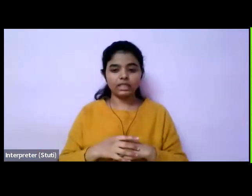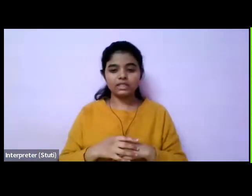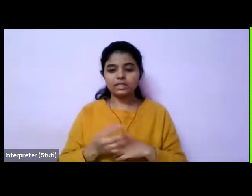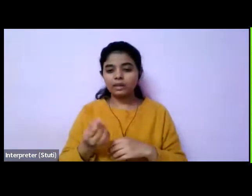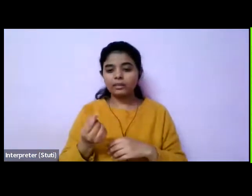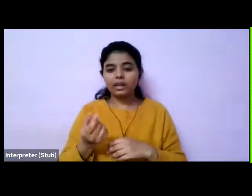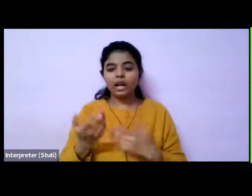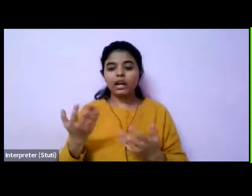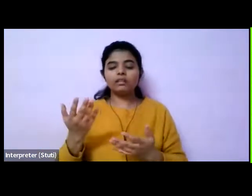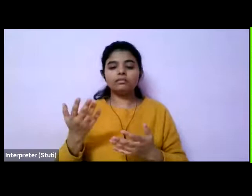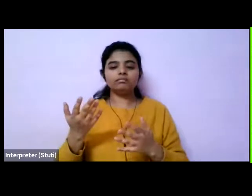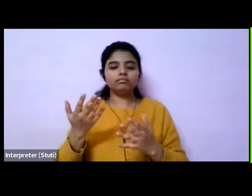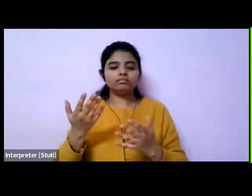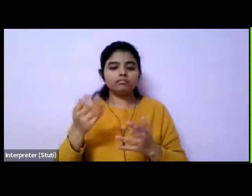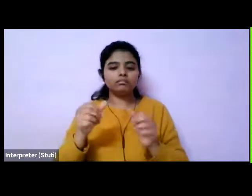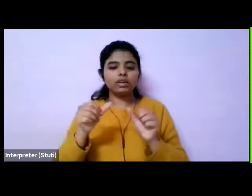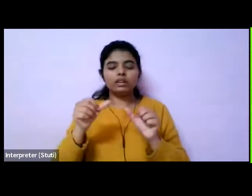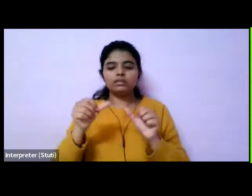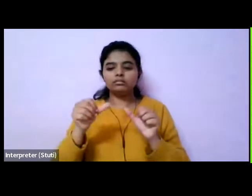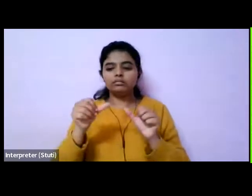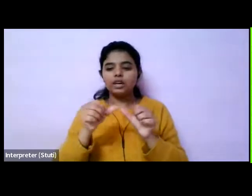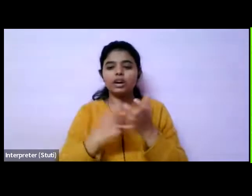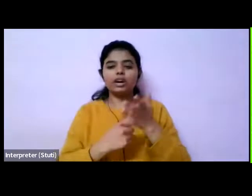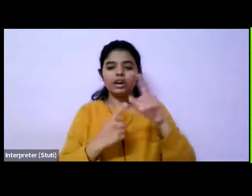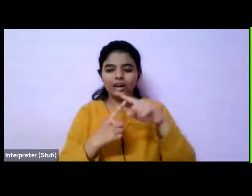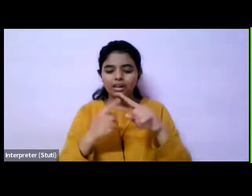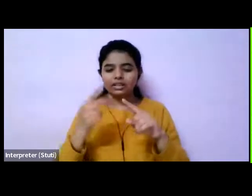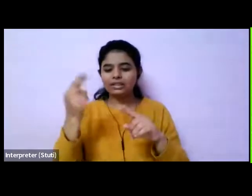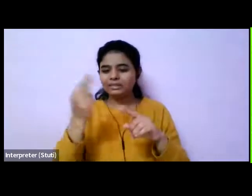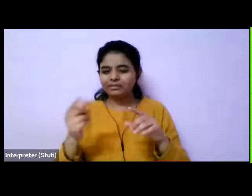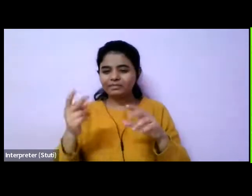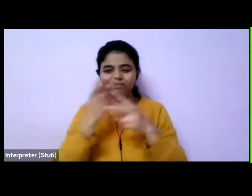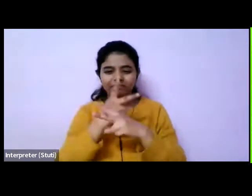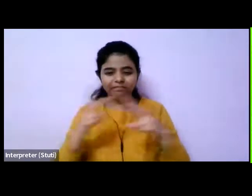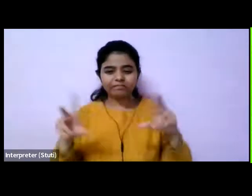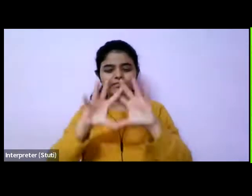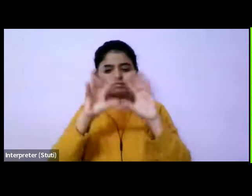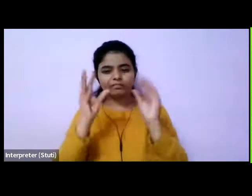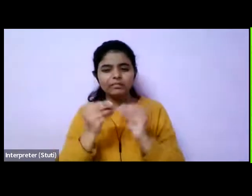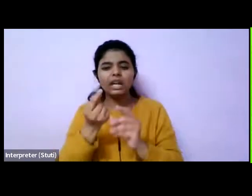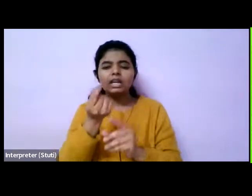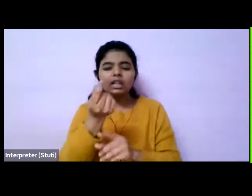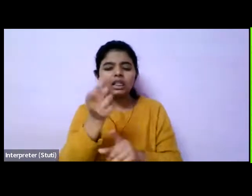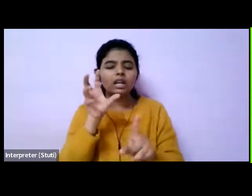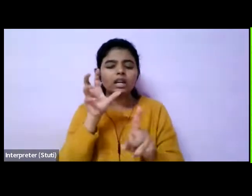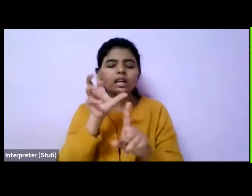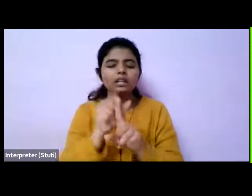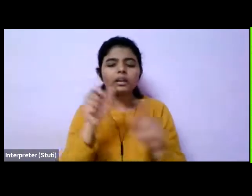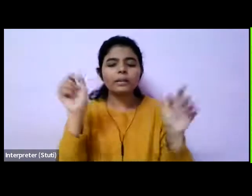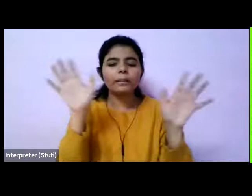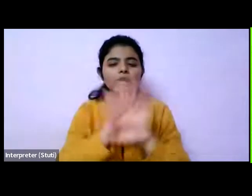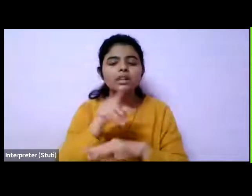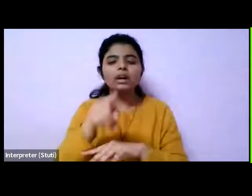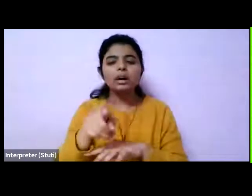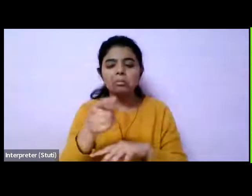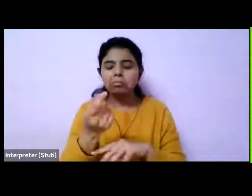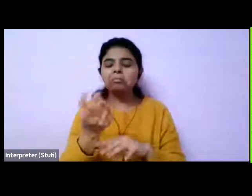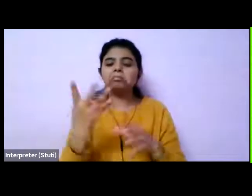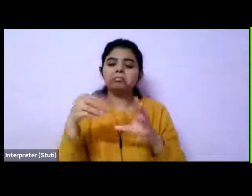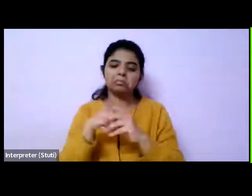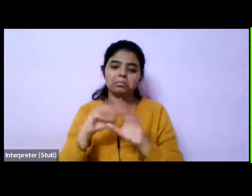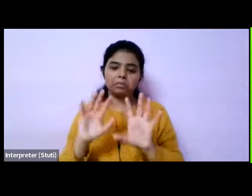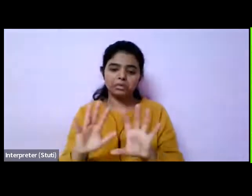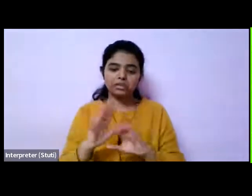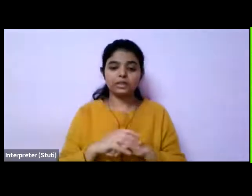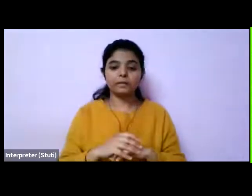in art, making artistic capital out of angst, sorrow, or feeling of the subjects. So primarily,